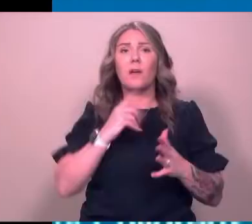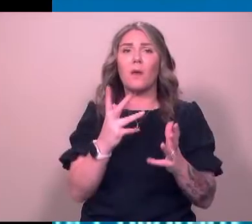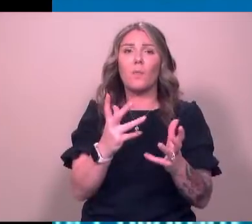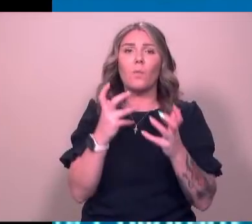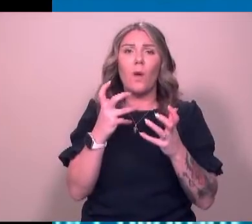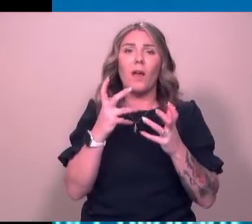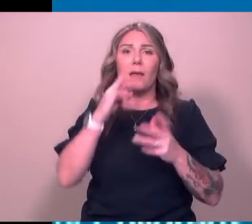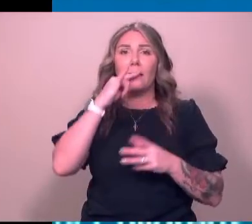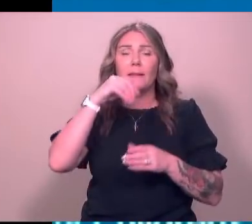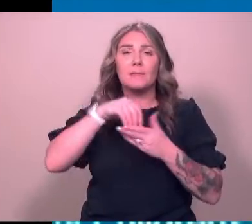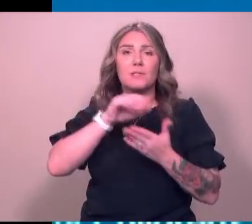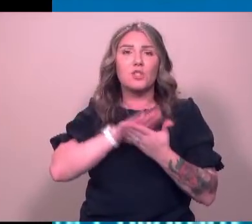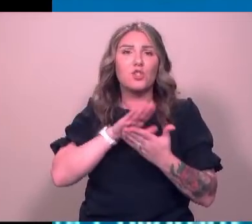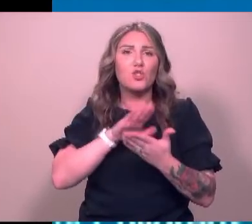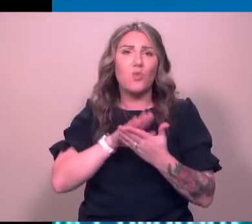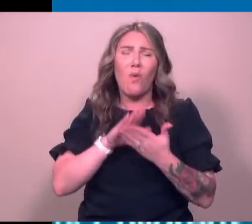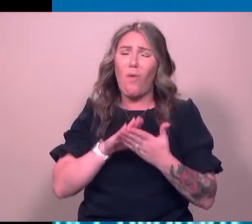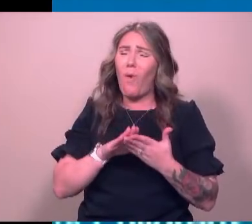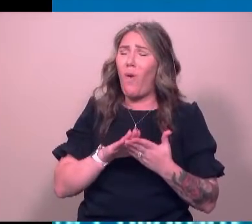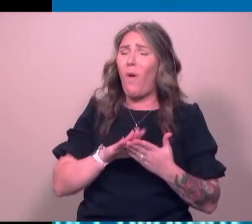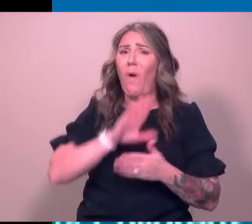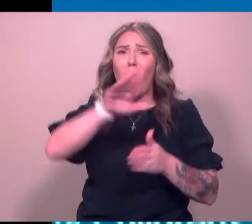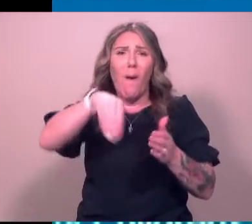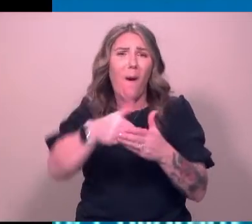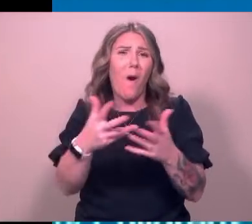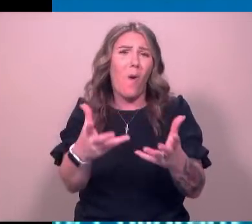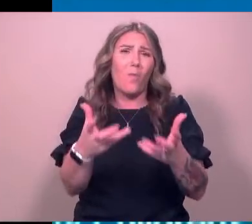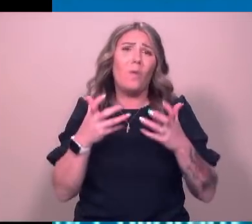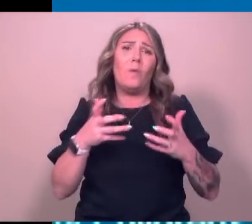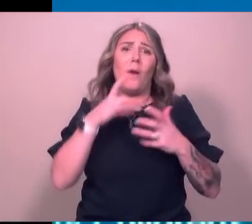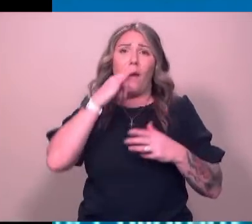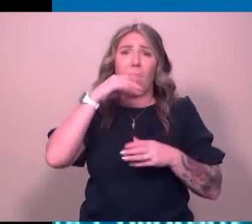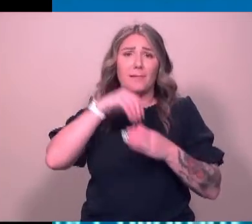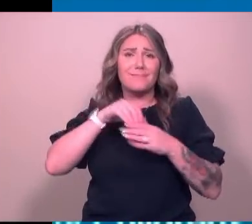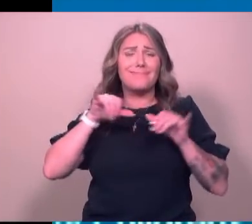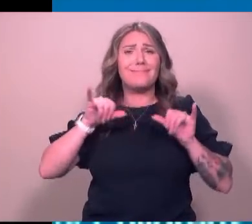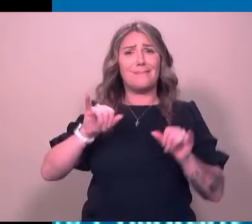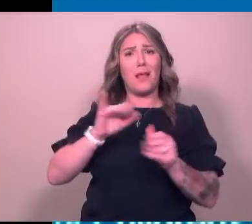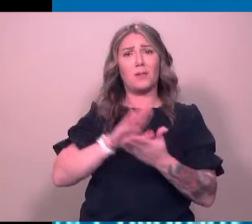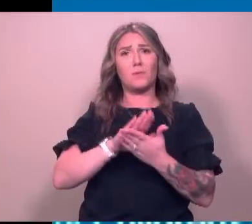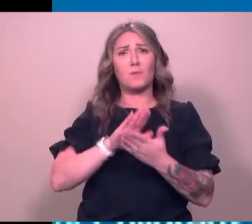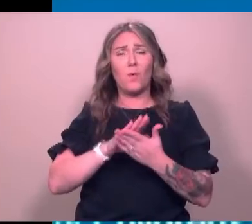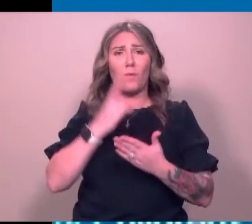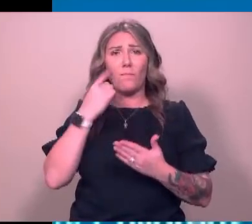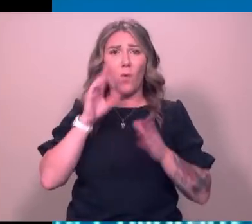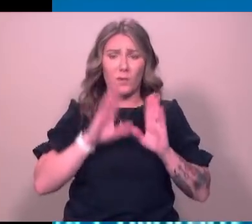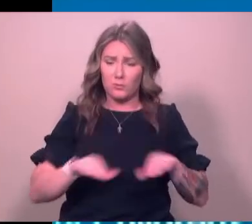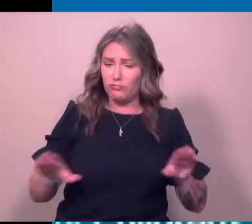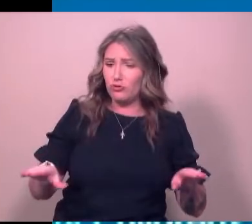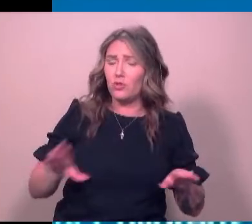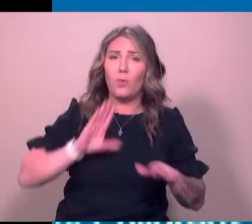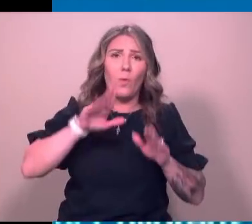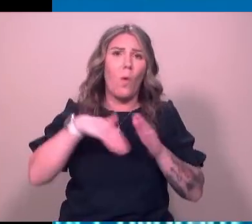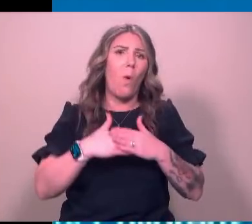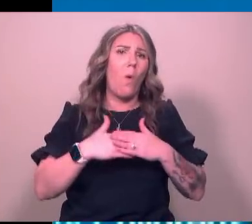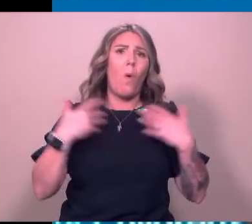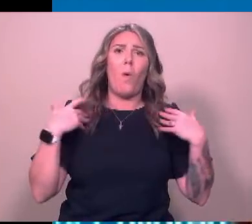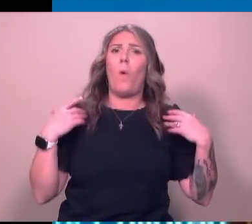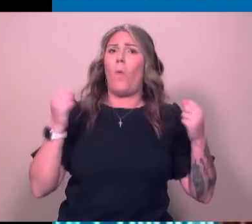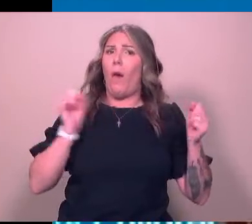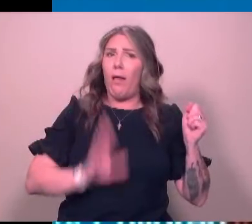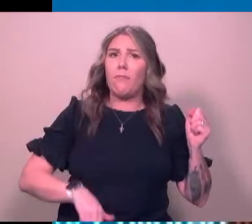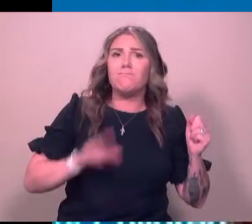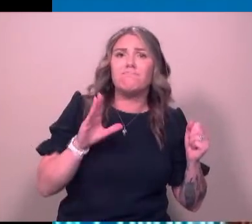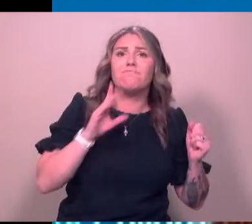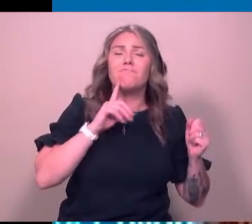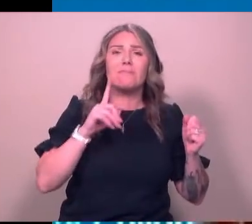in school, 100%. We all do. We need it for the children's, for the children's entire well-being. We need it